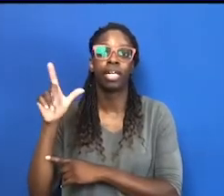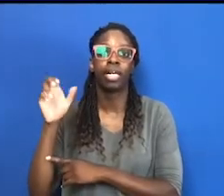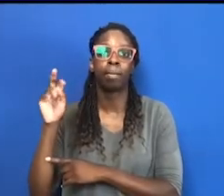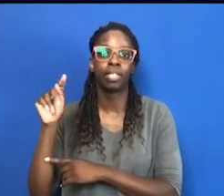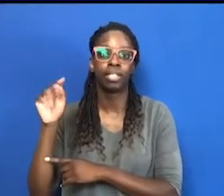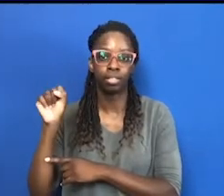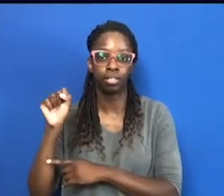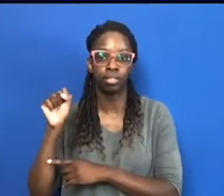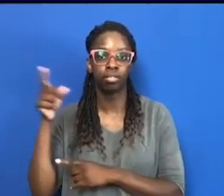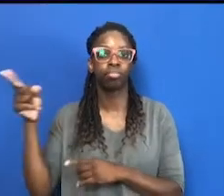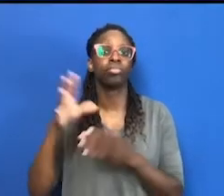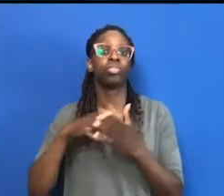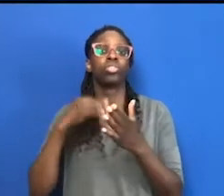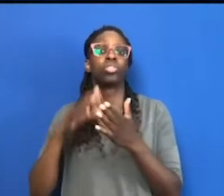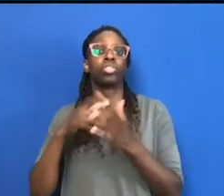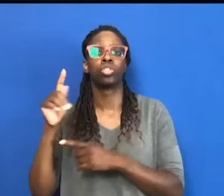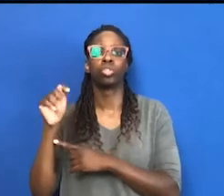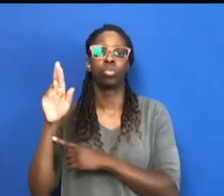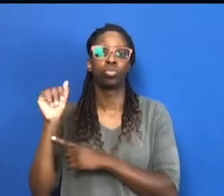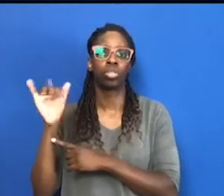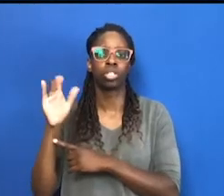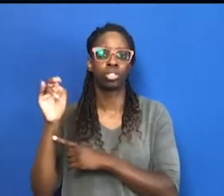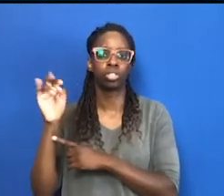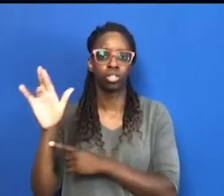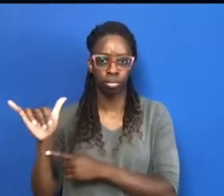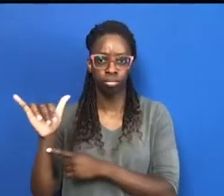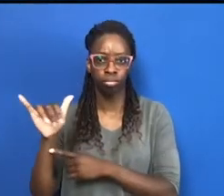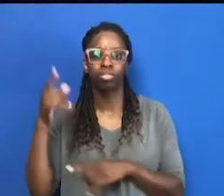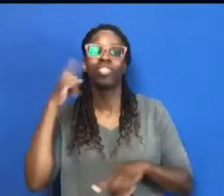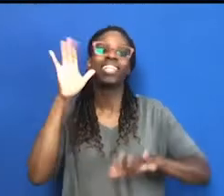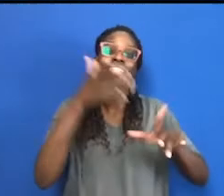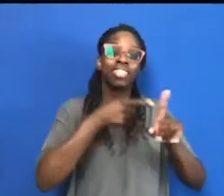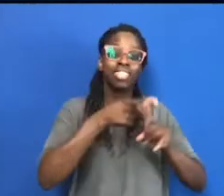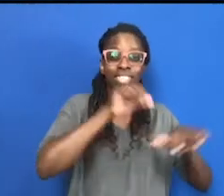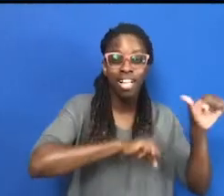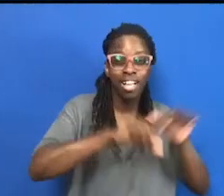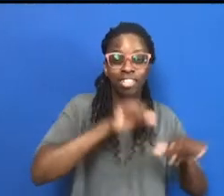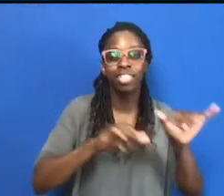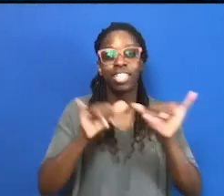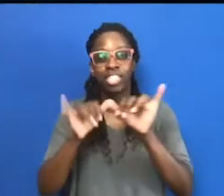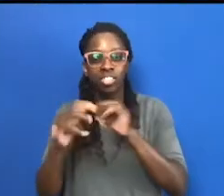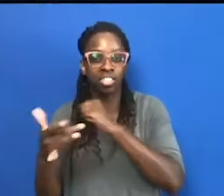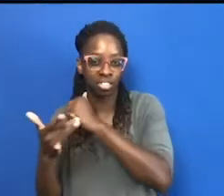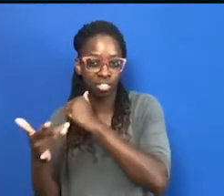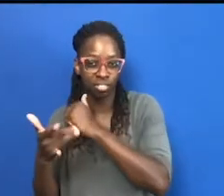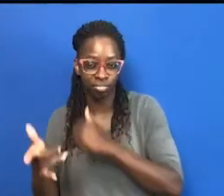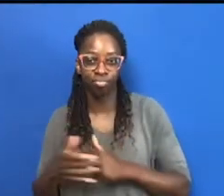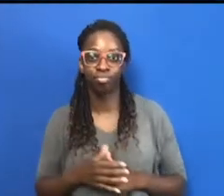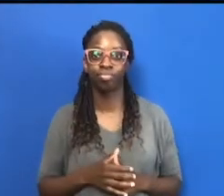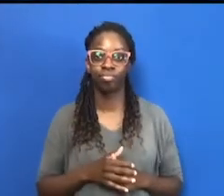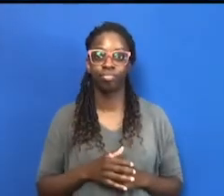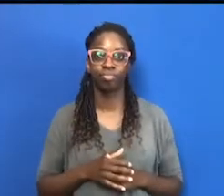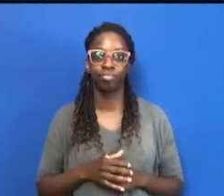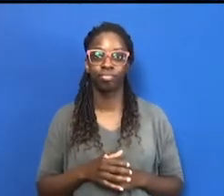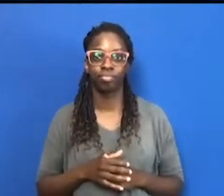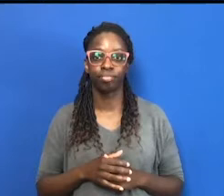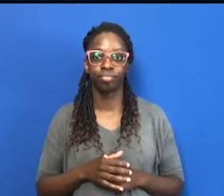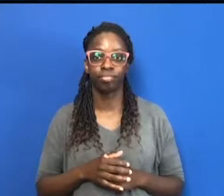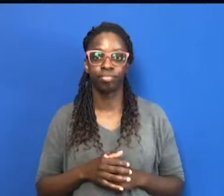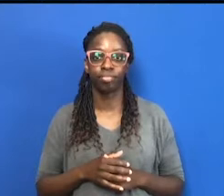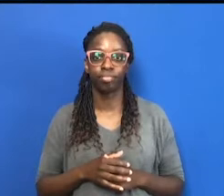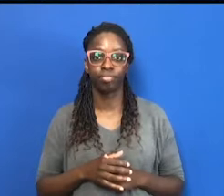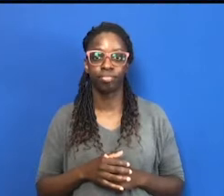Engineering. The following people contributed to the presentation, and it'll be narrated by myself and Christine